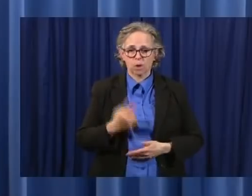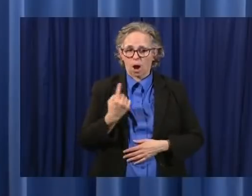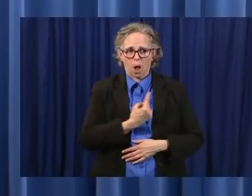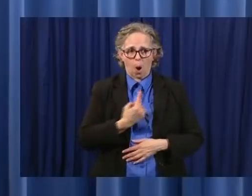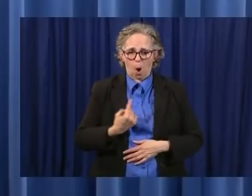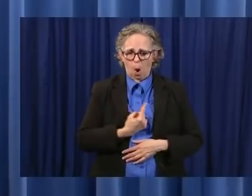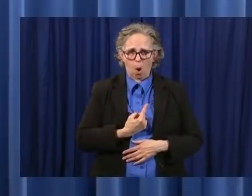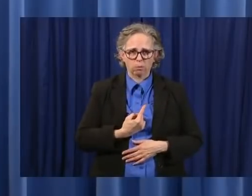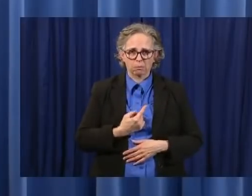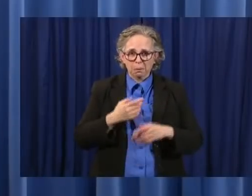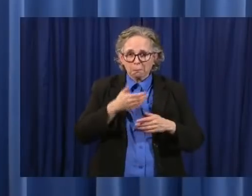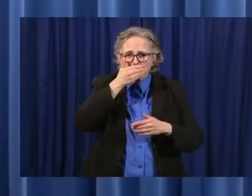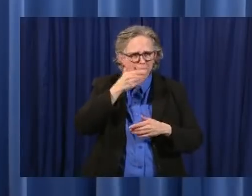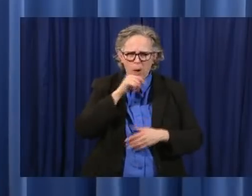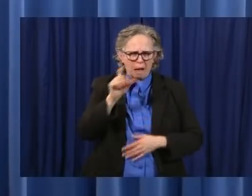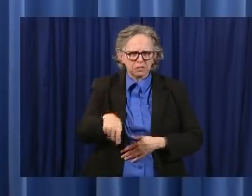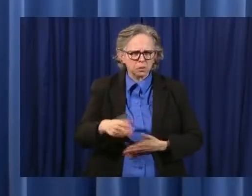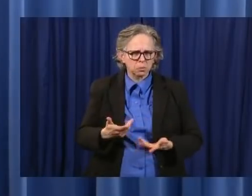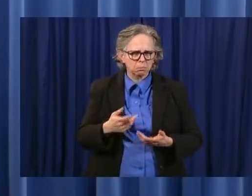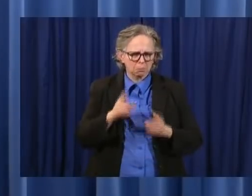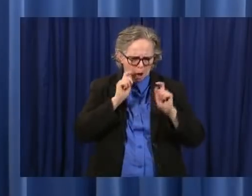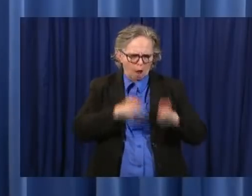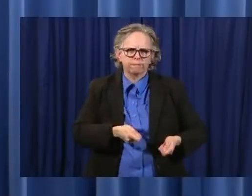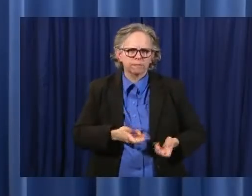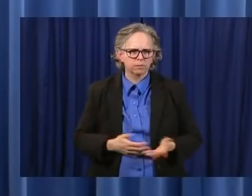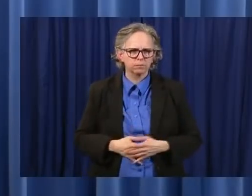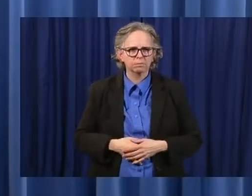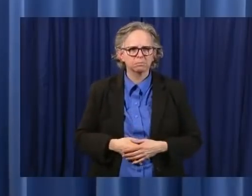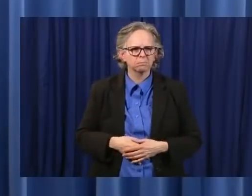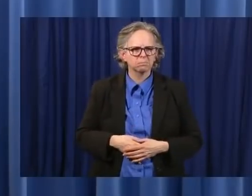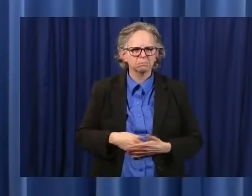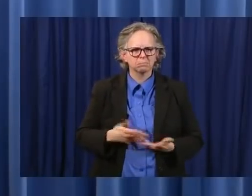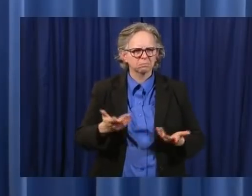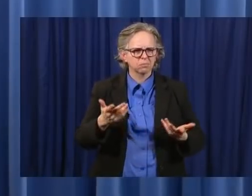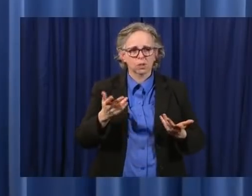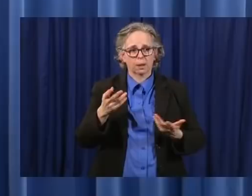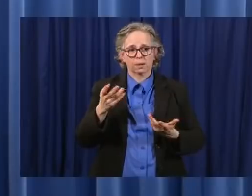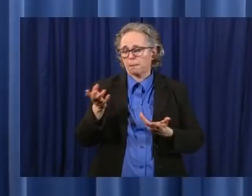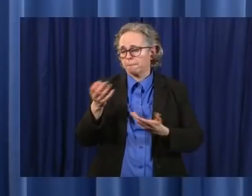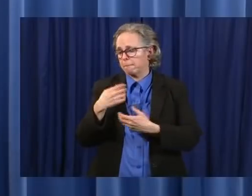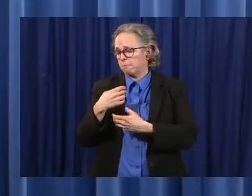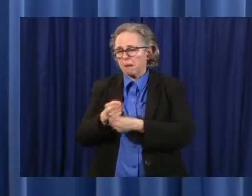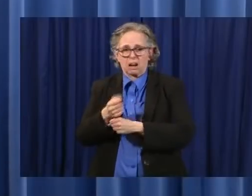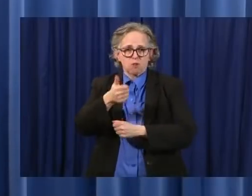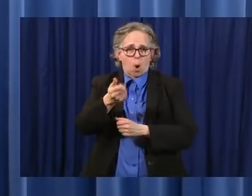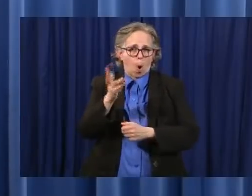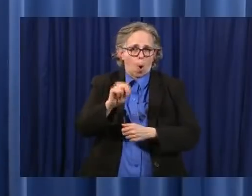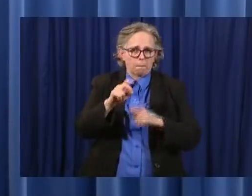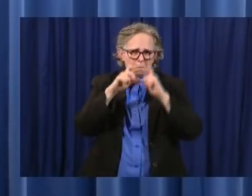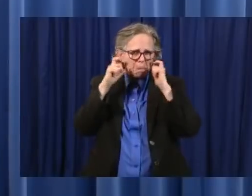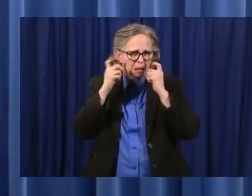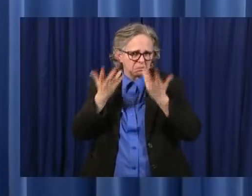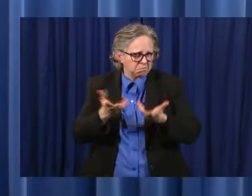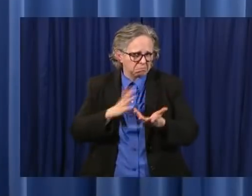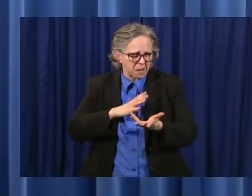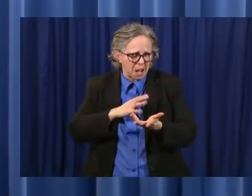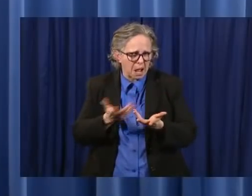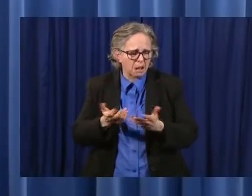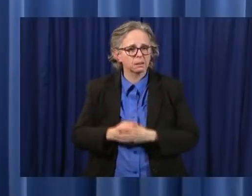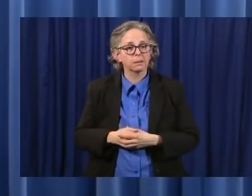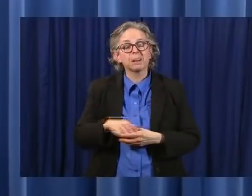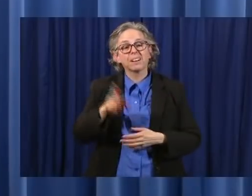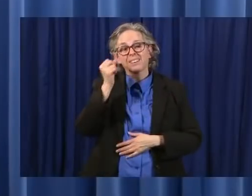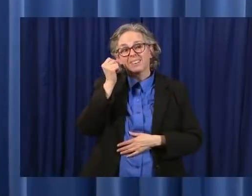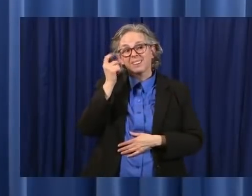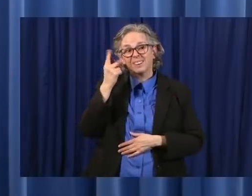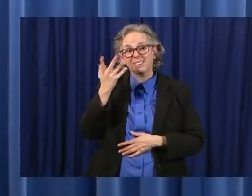off. So, you know, they can make it themselves. They can grab something and put it over there. Obviously, someone who is working in a